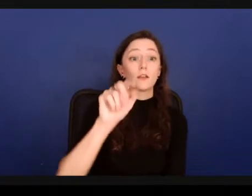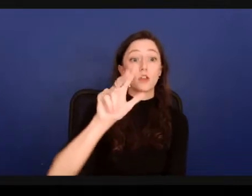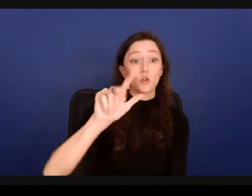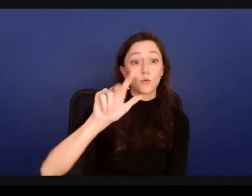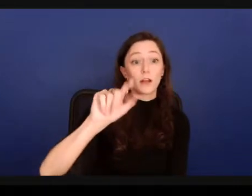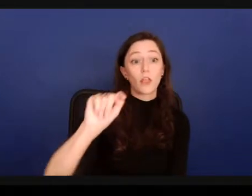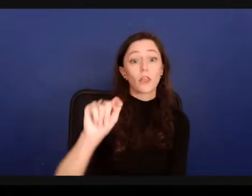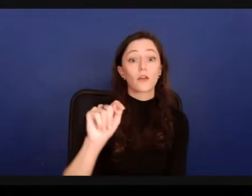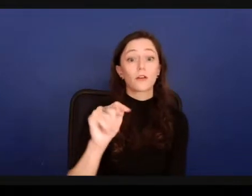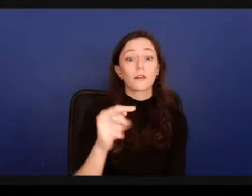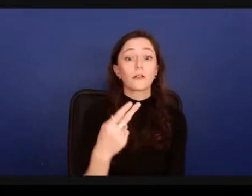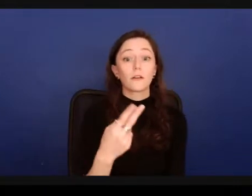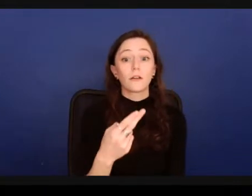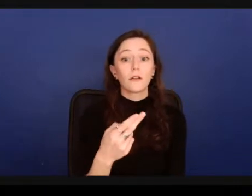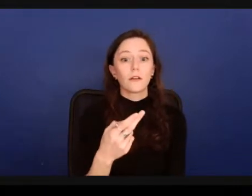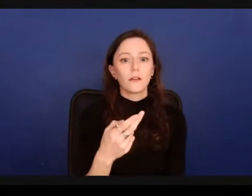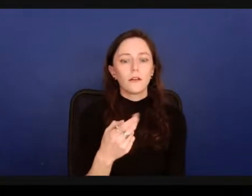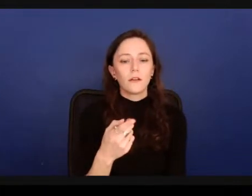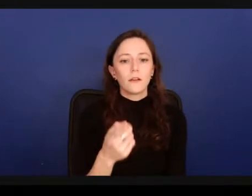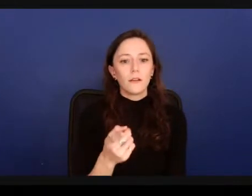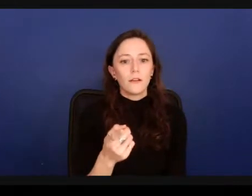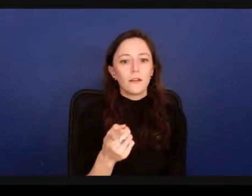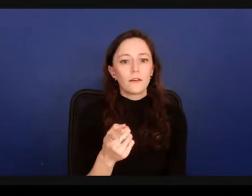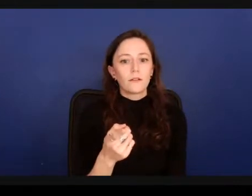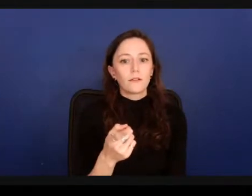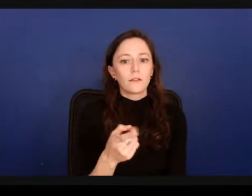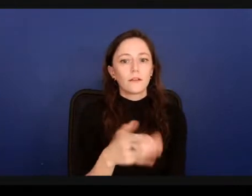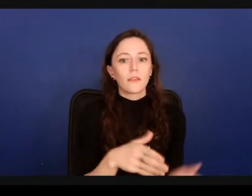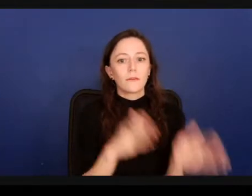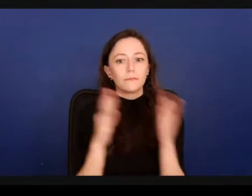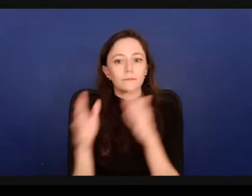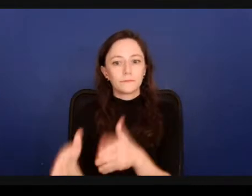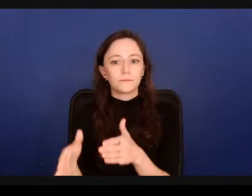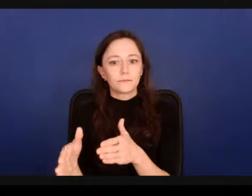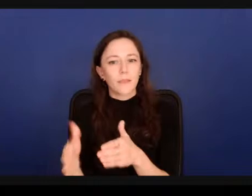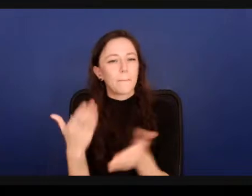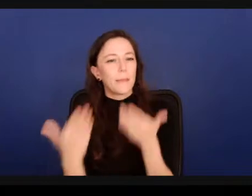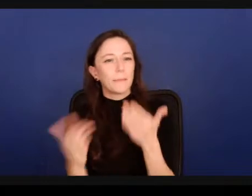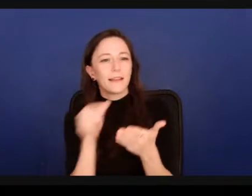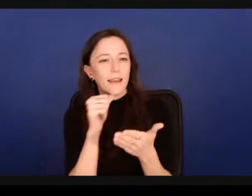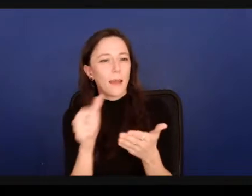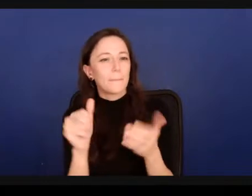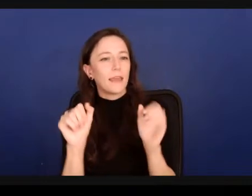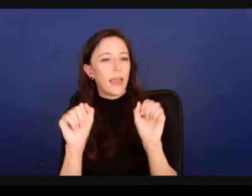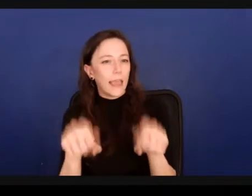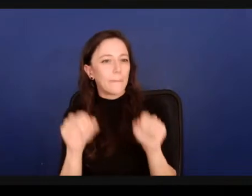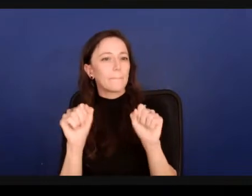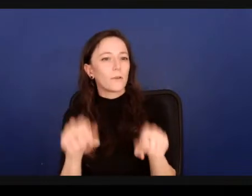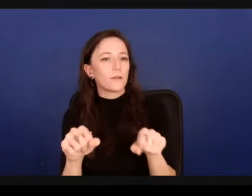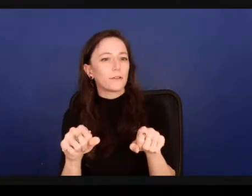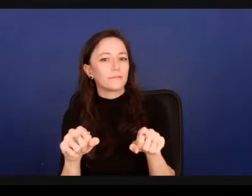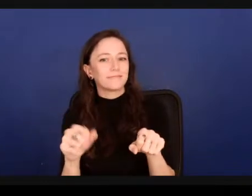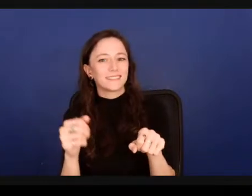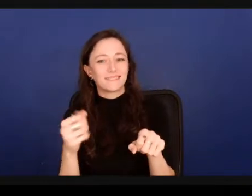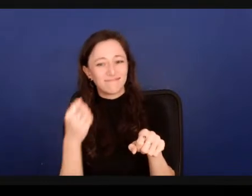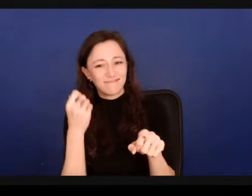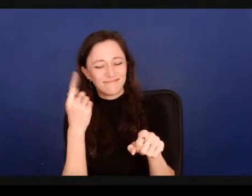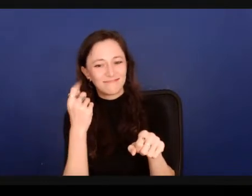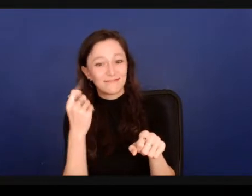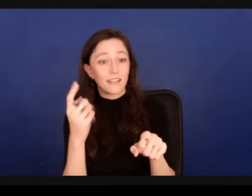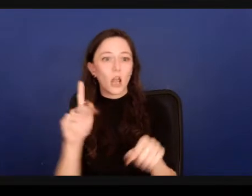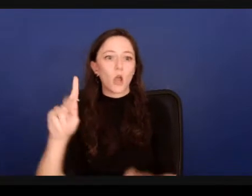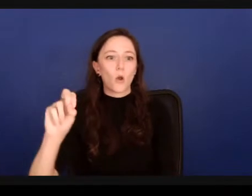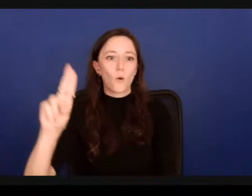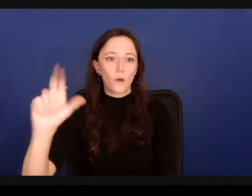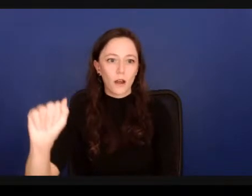25th. We'll see about this day. I may not be able to do an update this day if I'm over in Kona at that point in time. So either